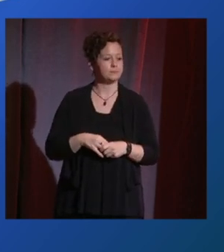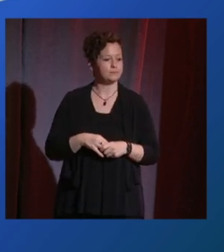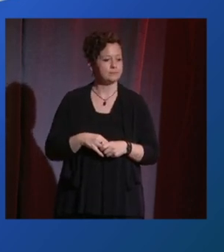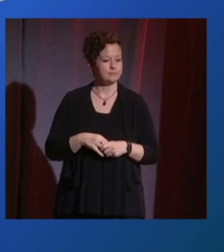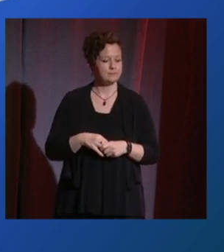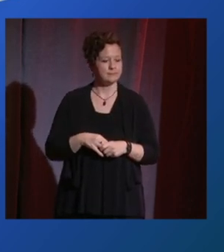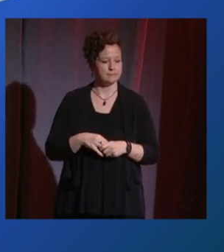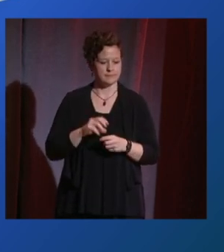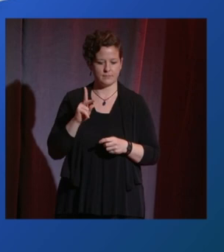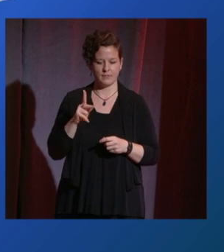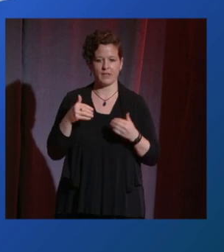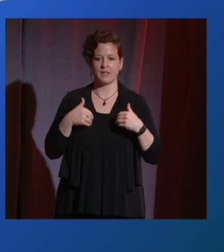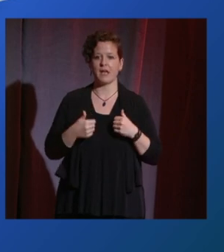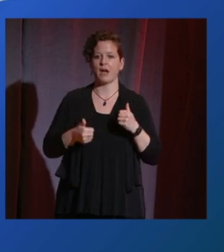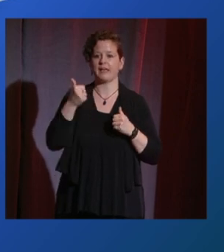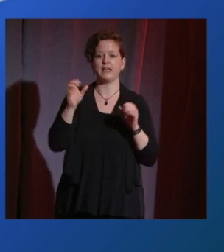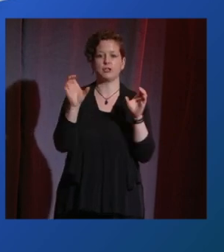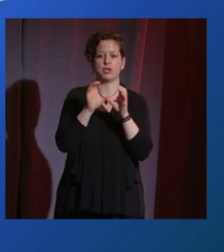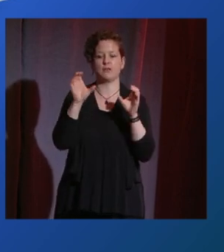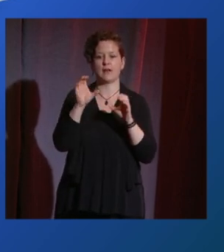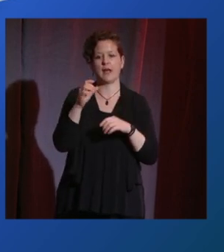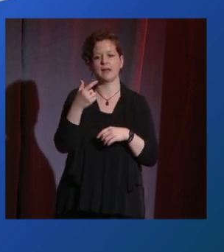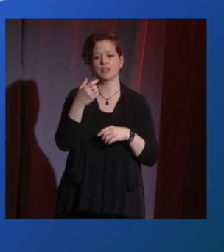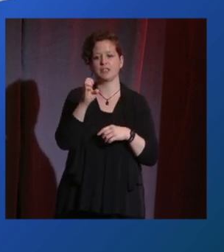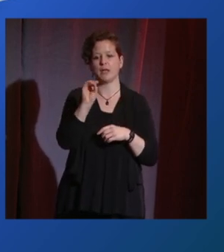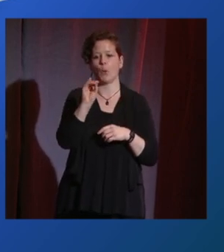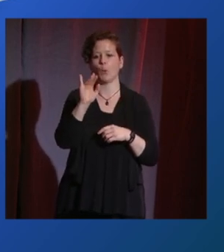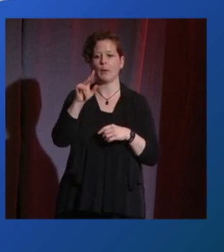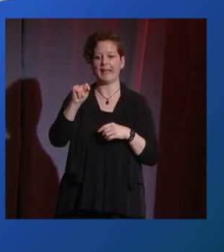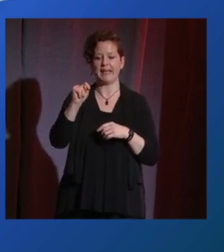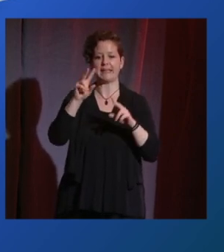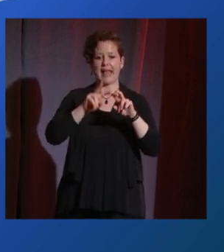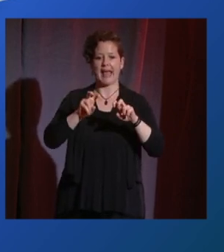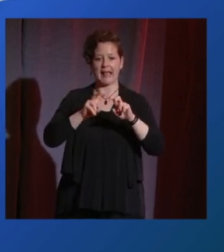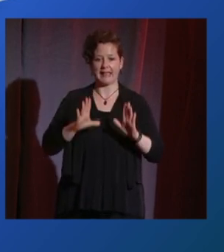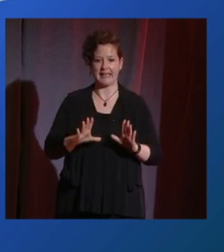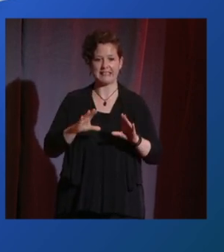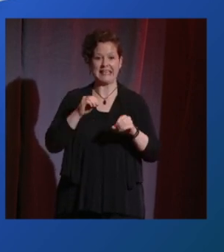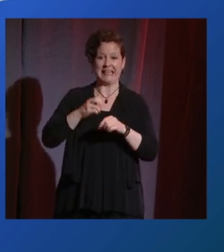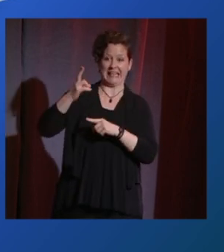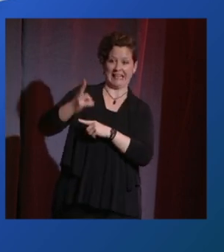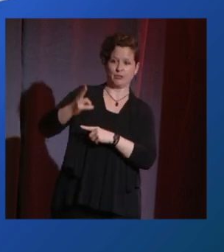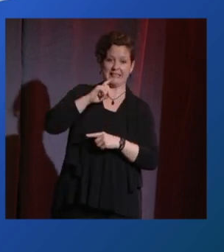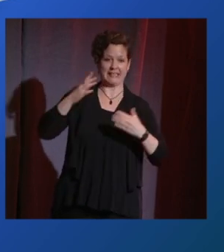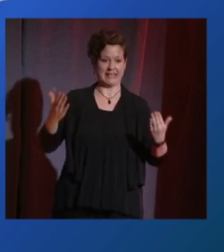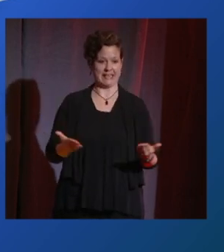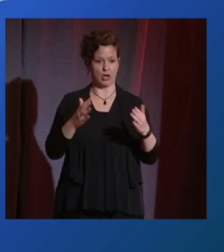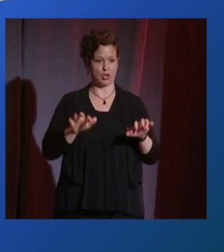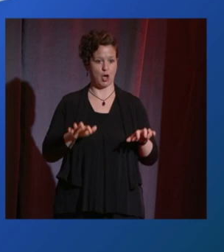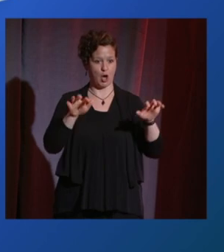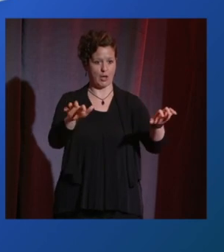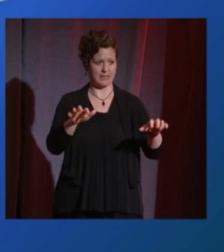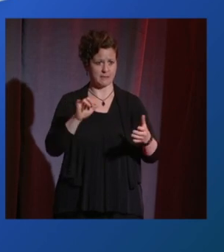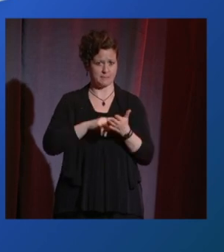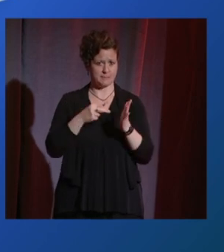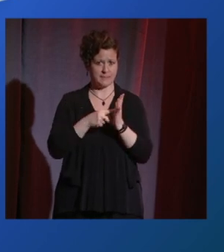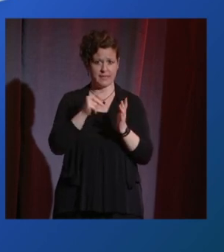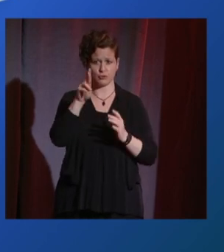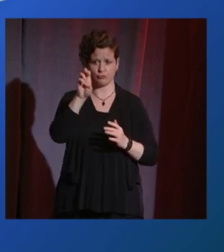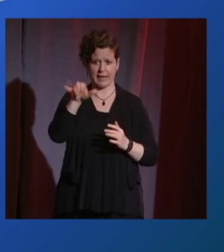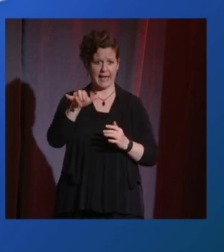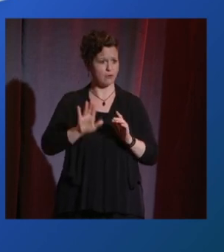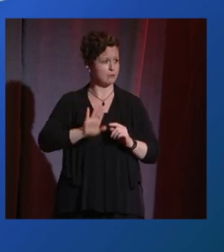youngest certified geoint analyst um in US history is here in the audience today is that is that Trey raise